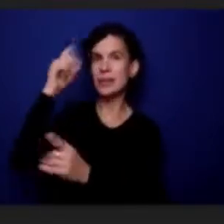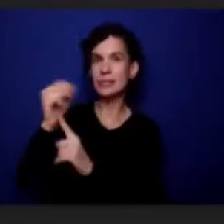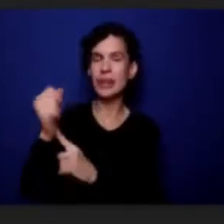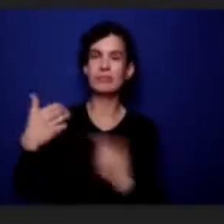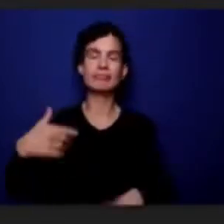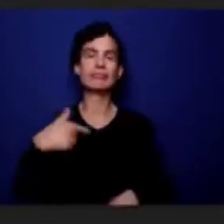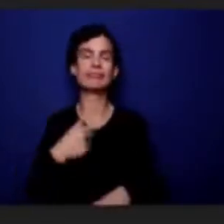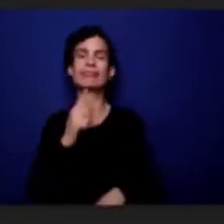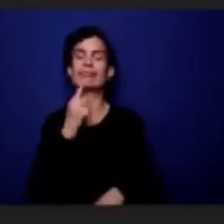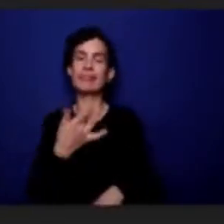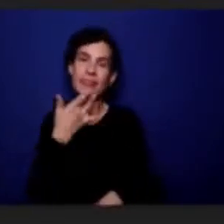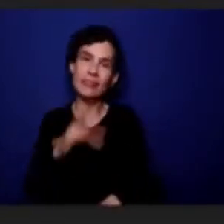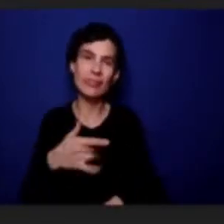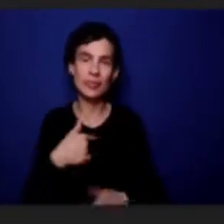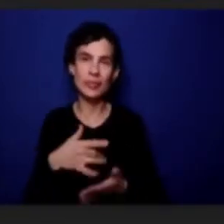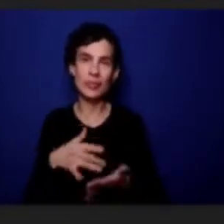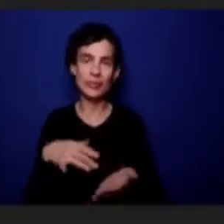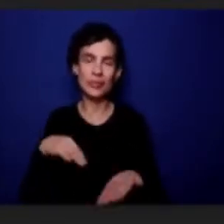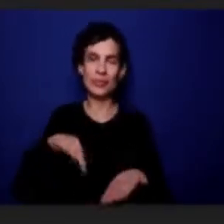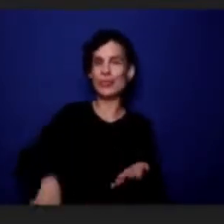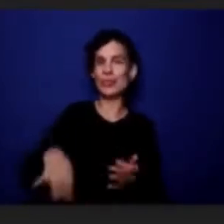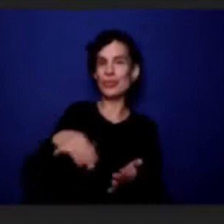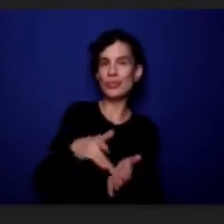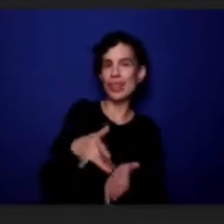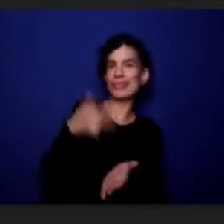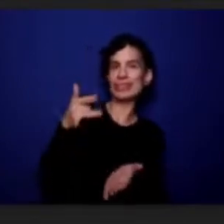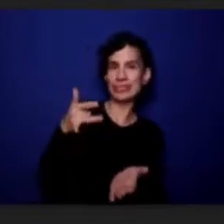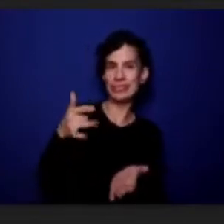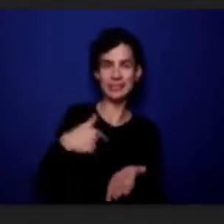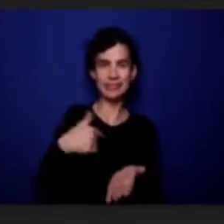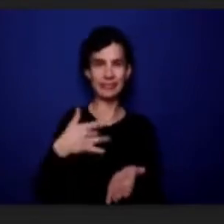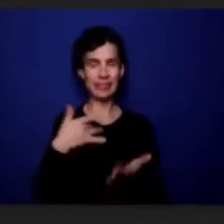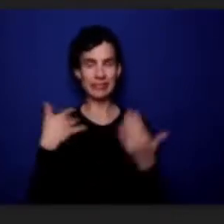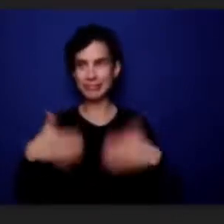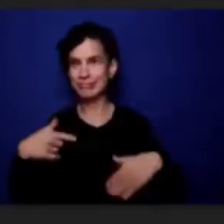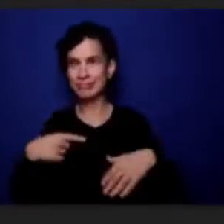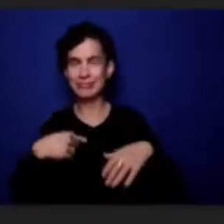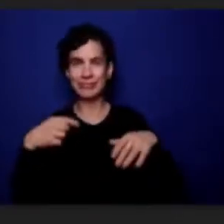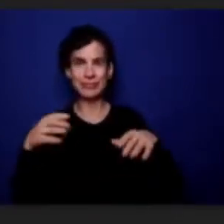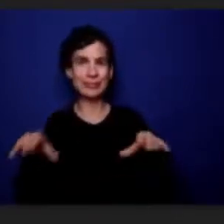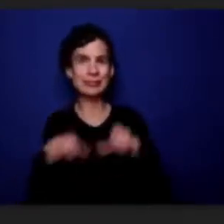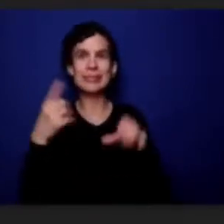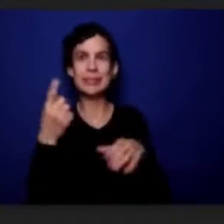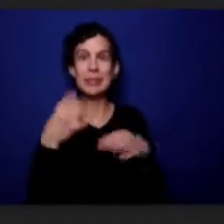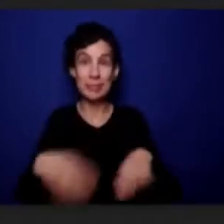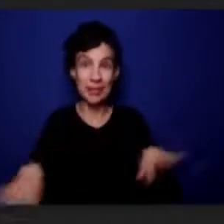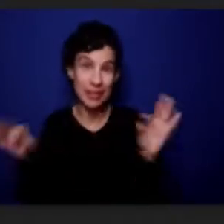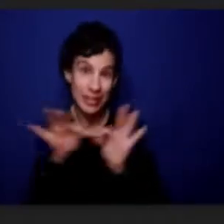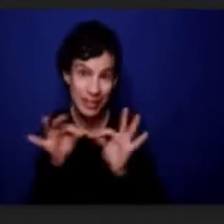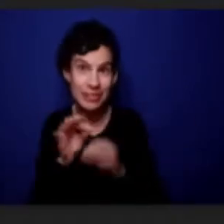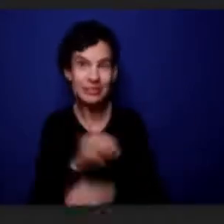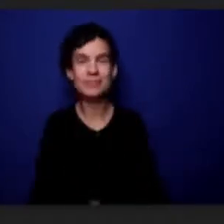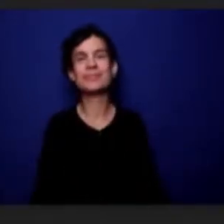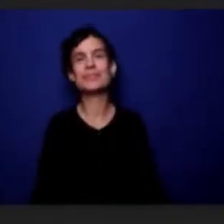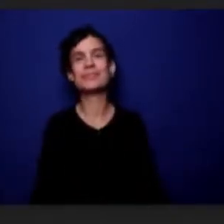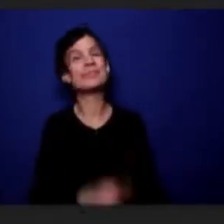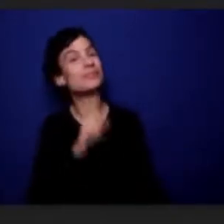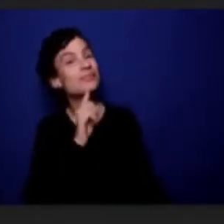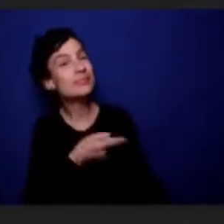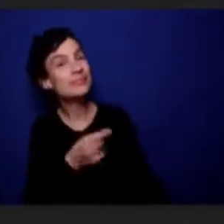the political situation to which these artists are responding. And that's been, it feels like a privilege to be able to write about that, really,